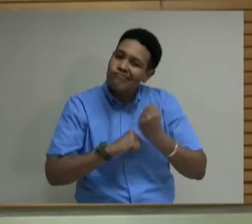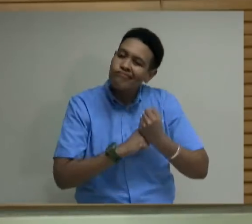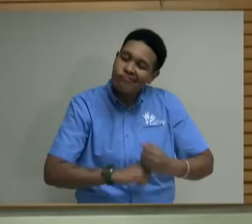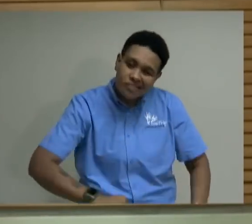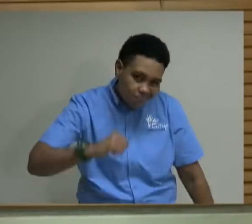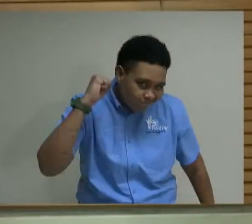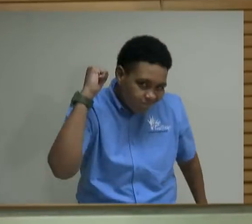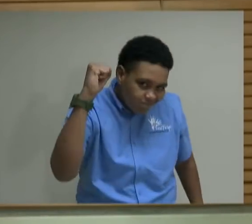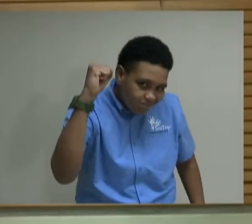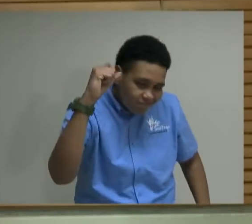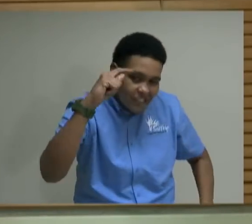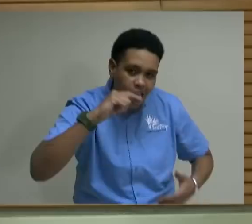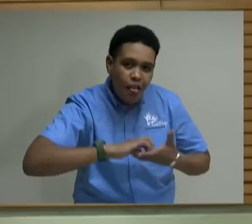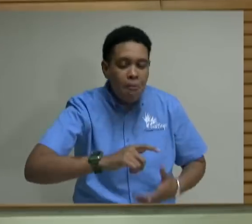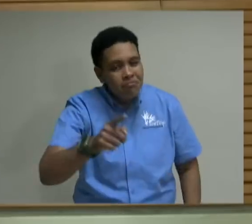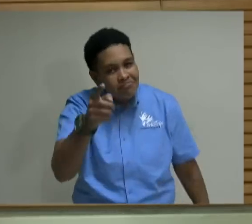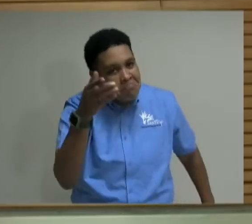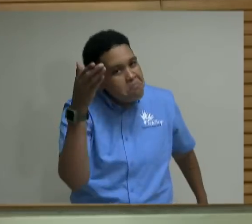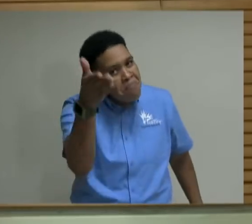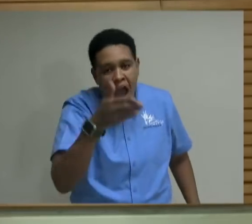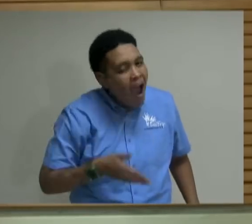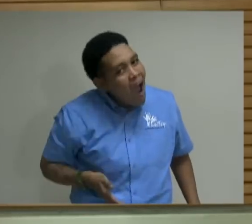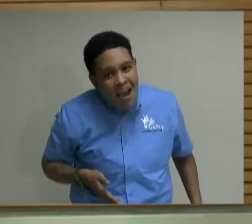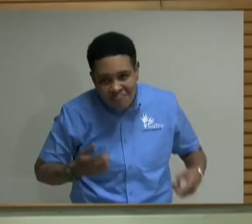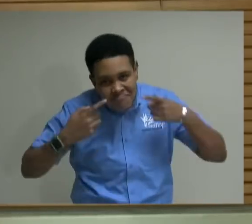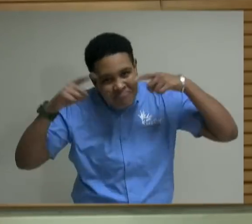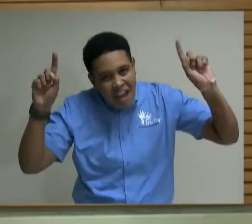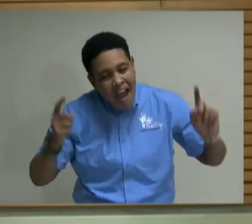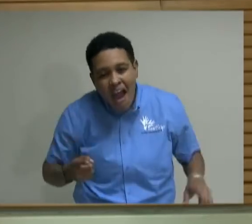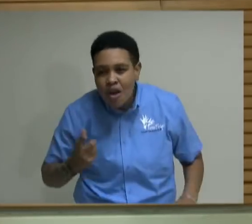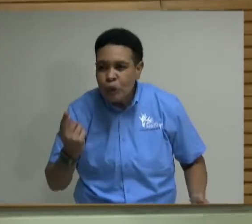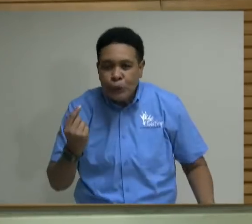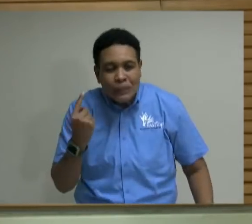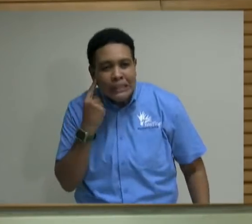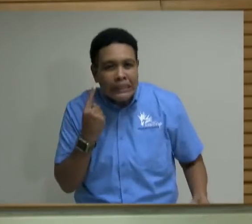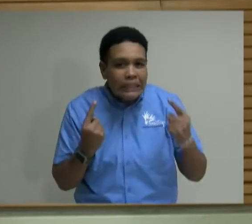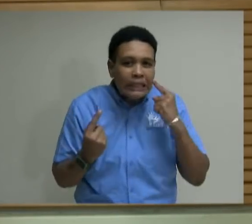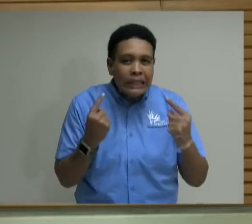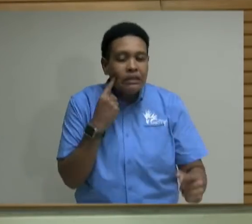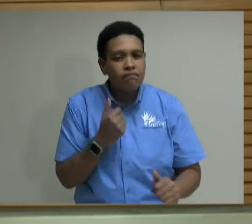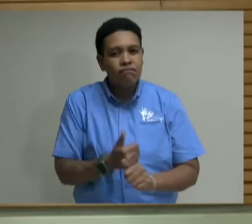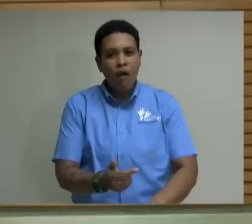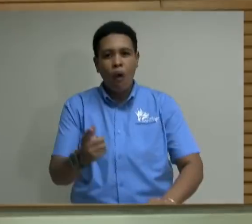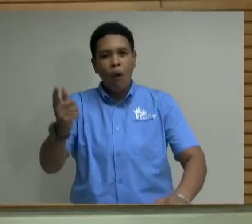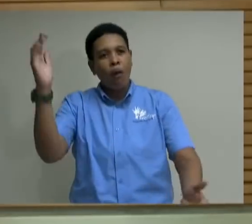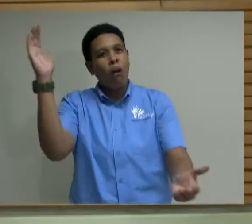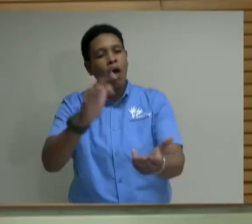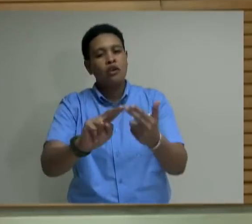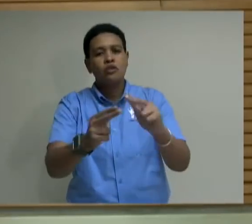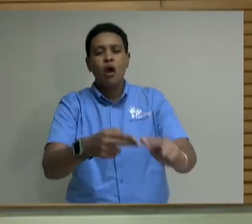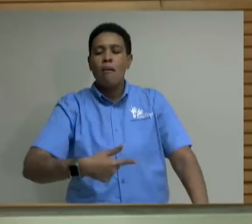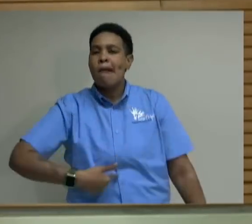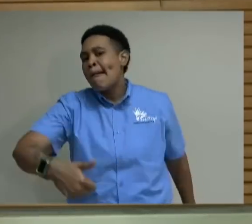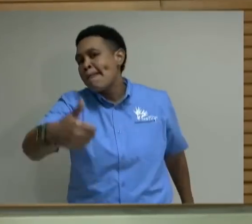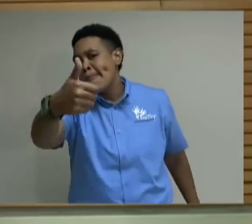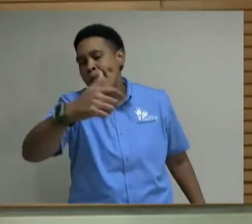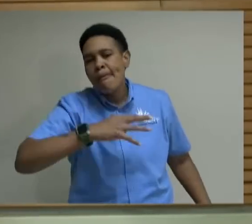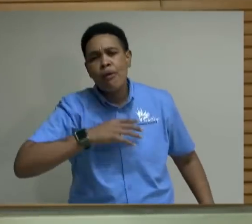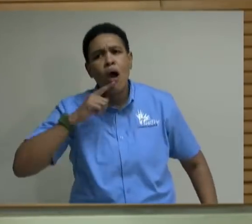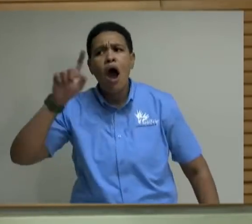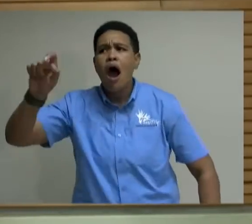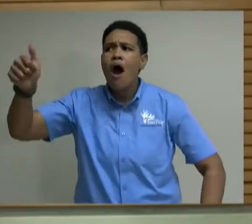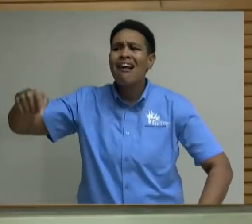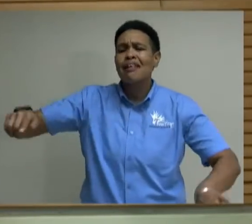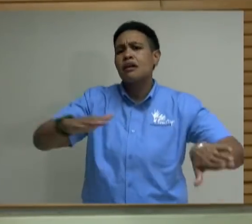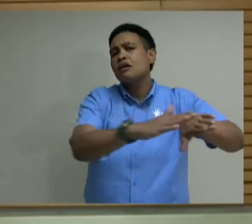and your presentation echoes the successes that they have had, and we encourage others to follow suit. But